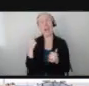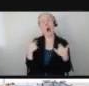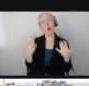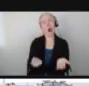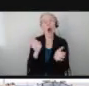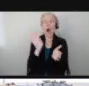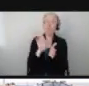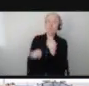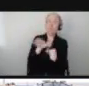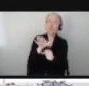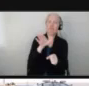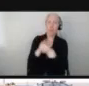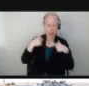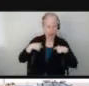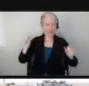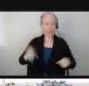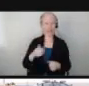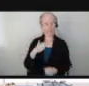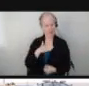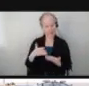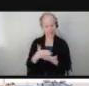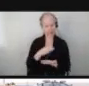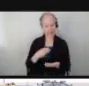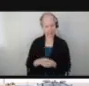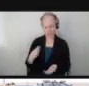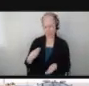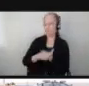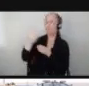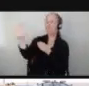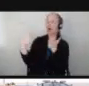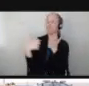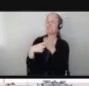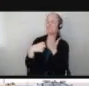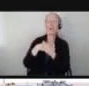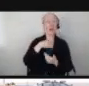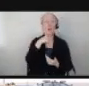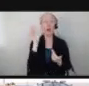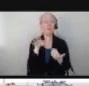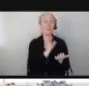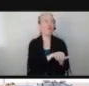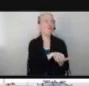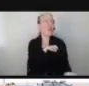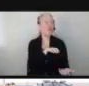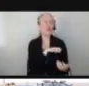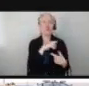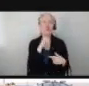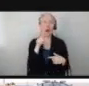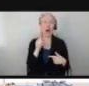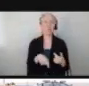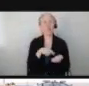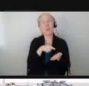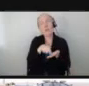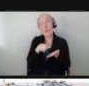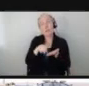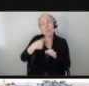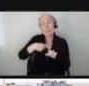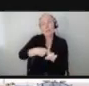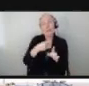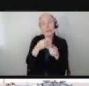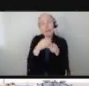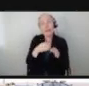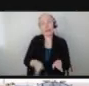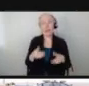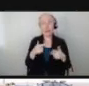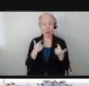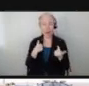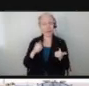don't have to finance. I can just book from it's affordable to where I can just pay. And I want it to be a normal standard of living.